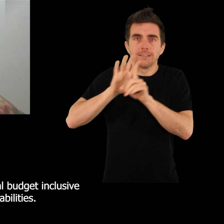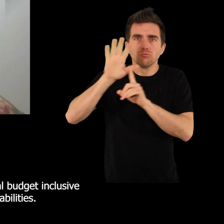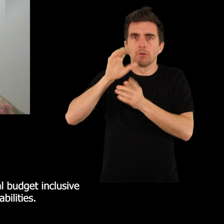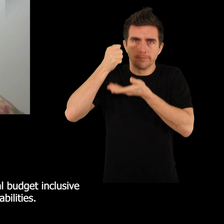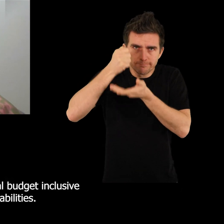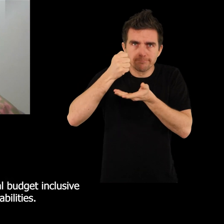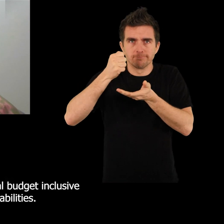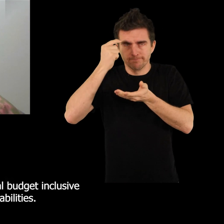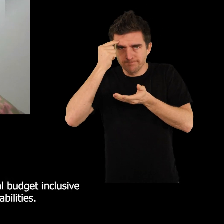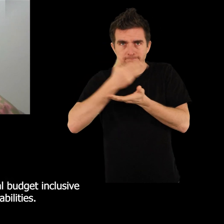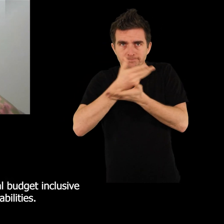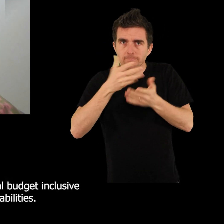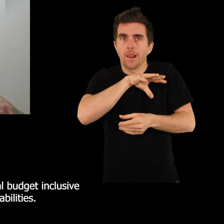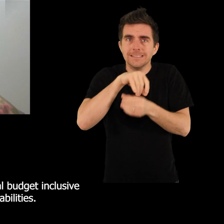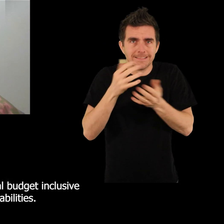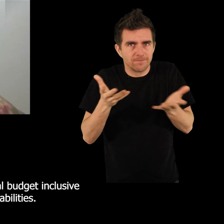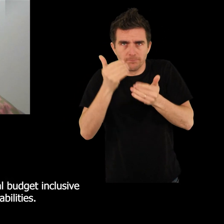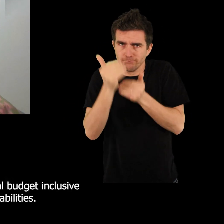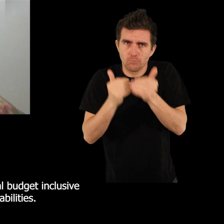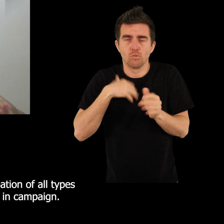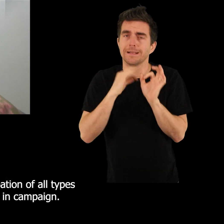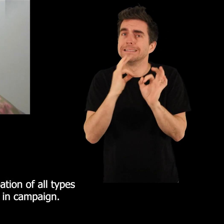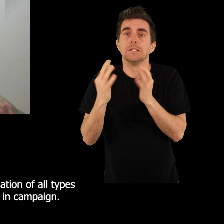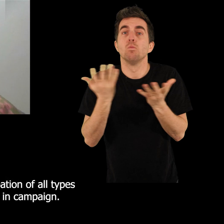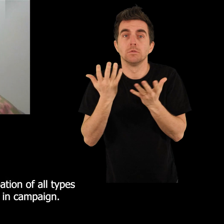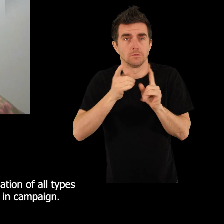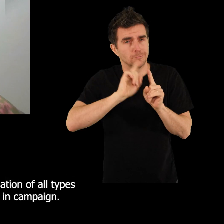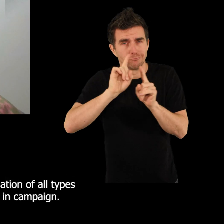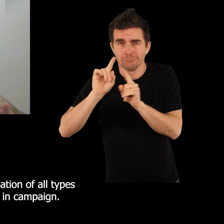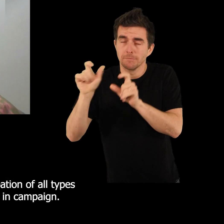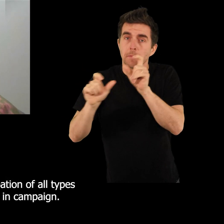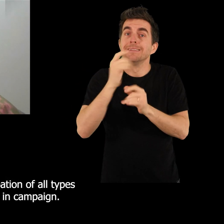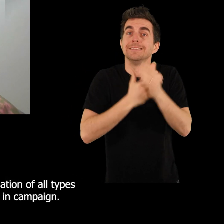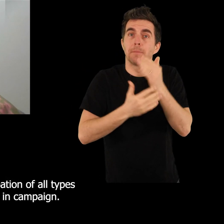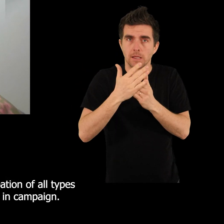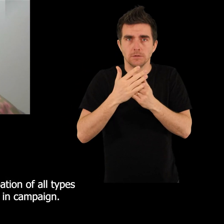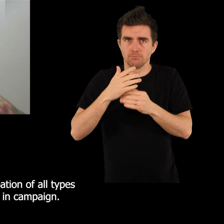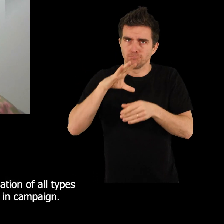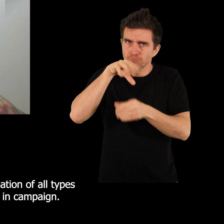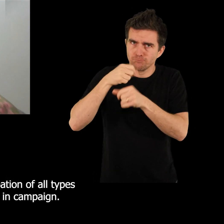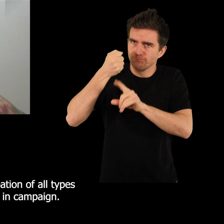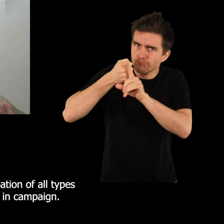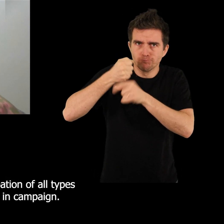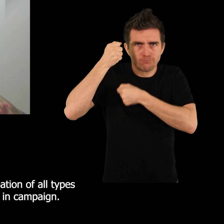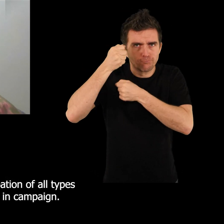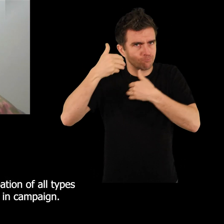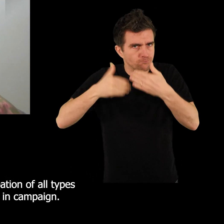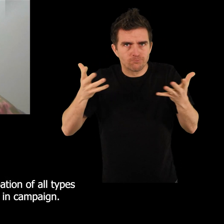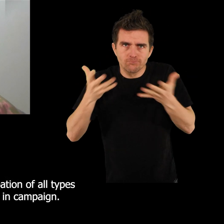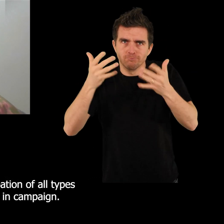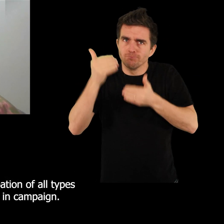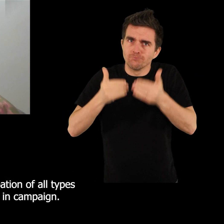making national budget inclusive for persons with disabilities. We ensure the active participation of all types of persons